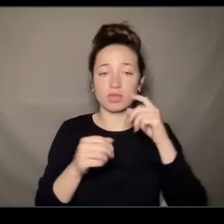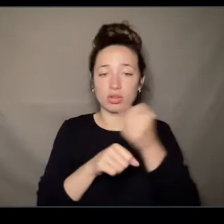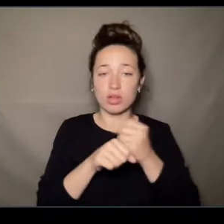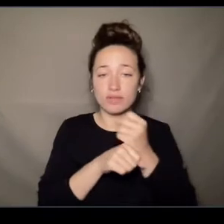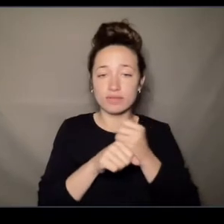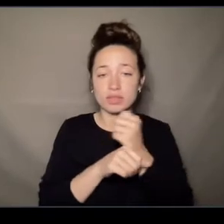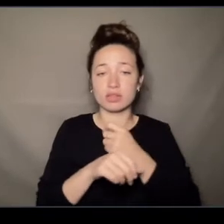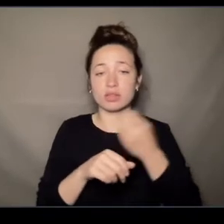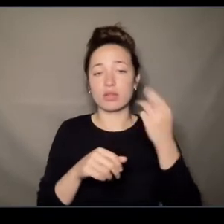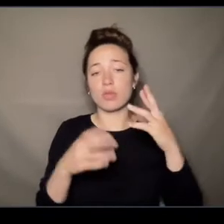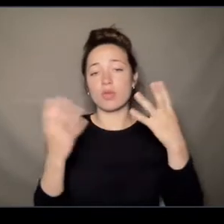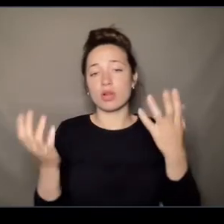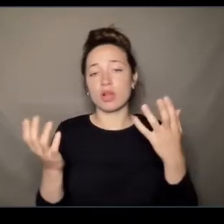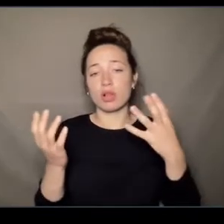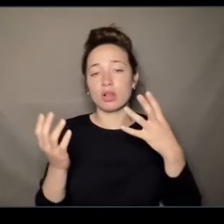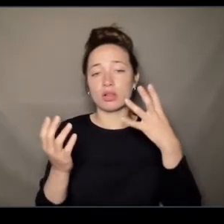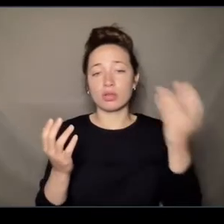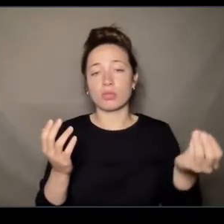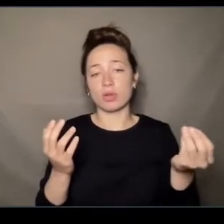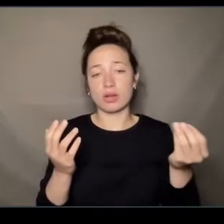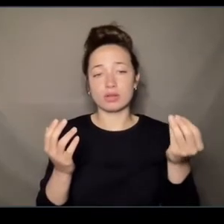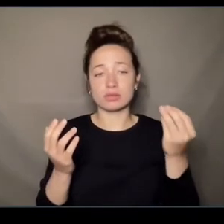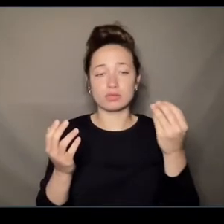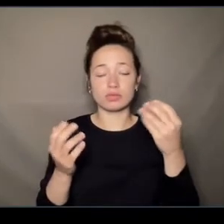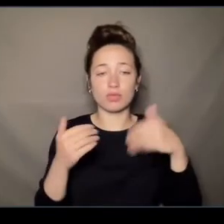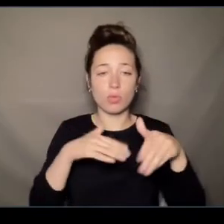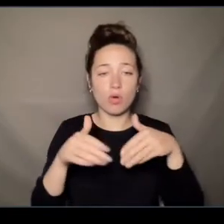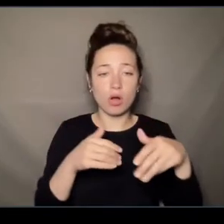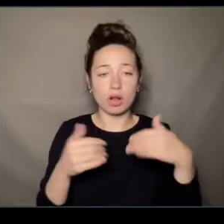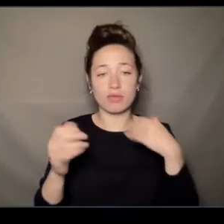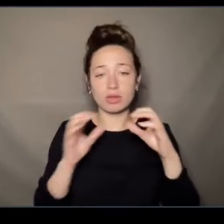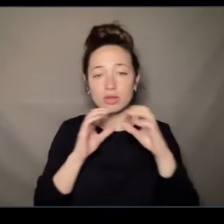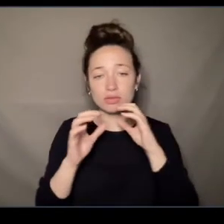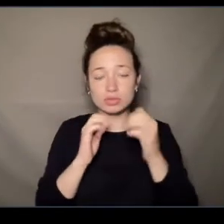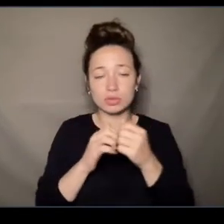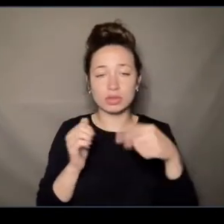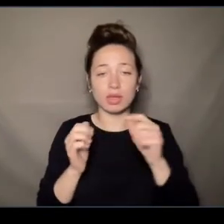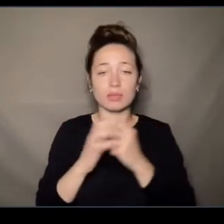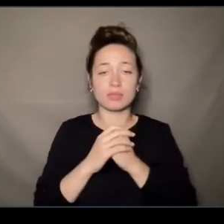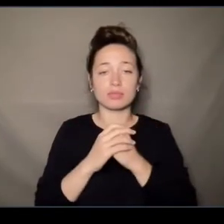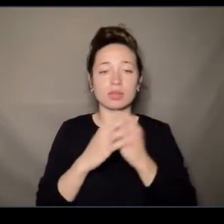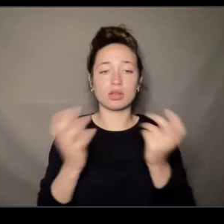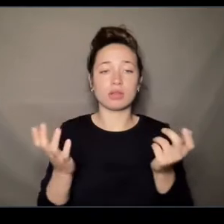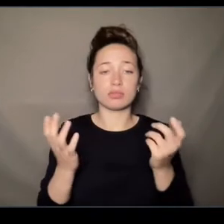place. Invite them out for coffee or go out for a walk and just have a conversation with them.